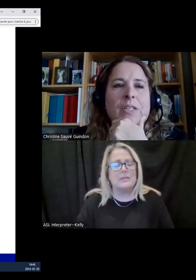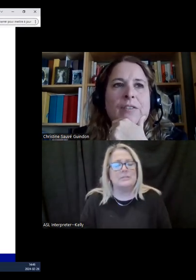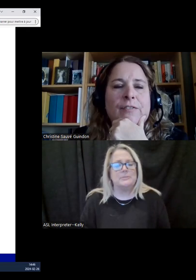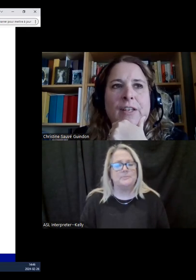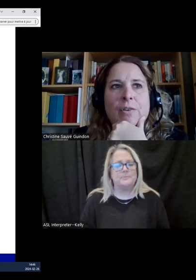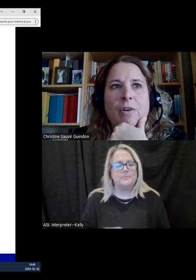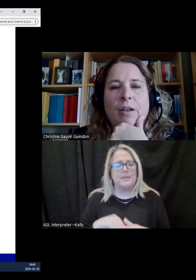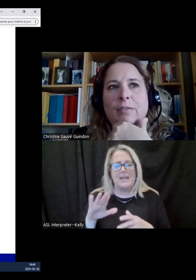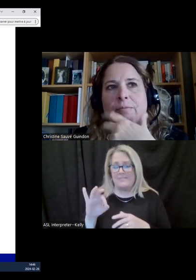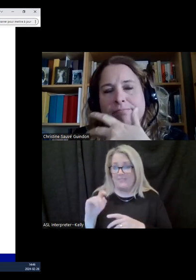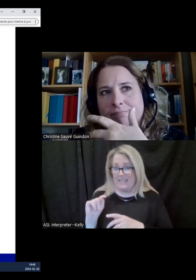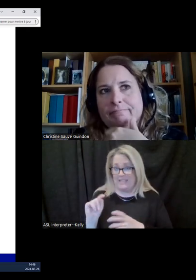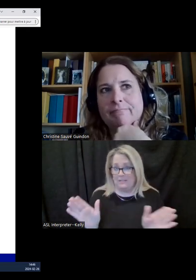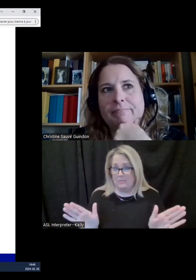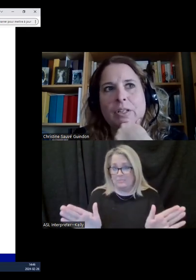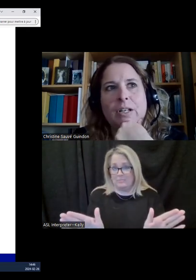His feet are